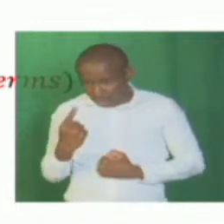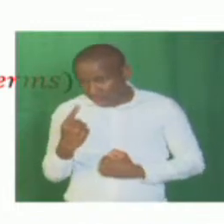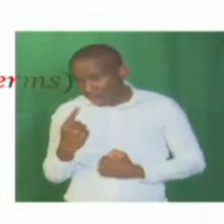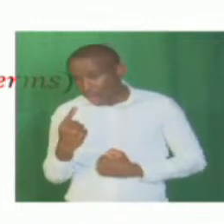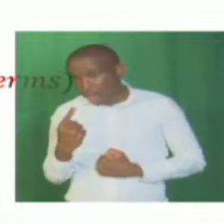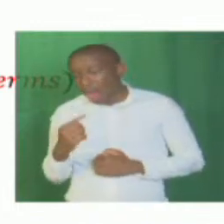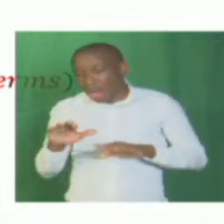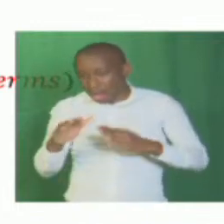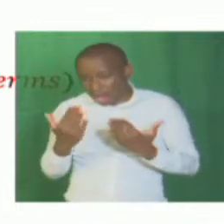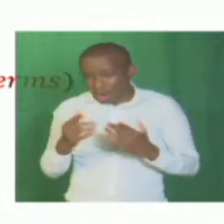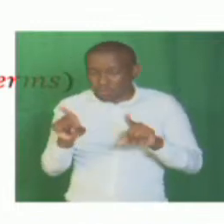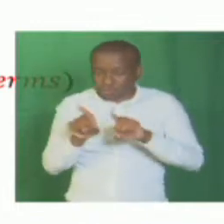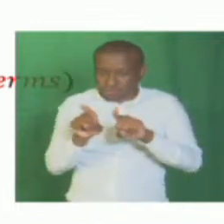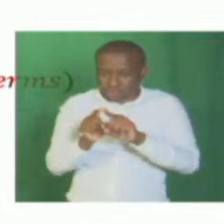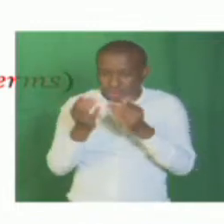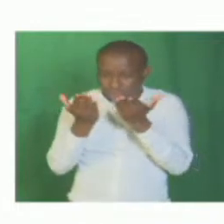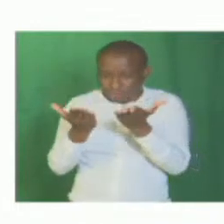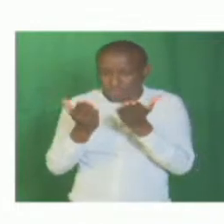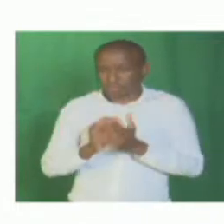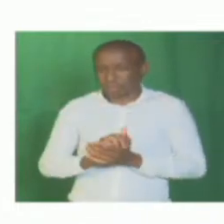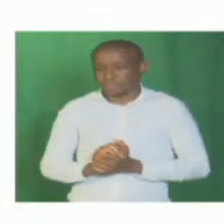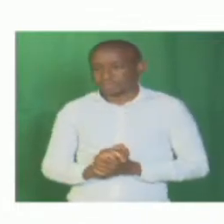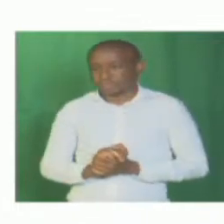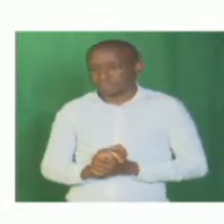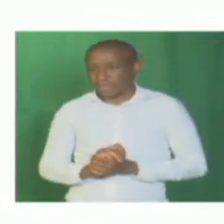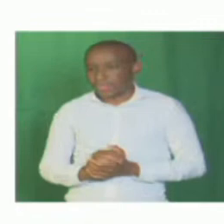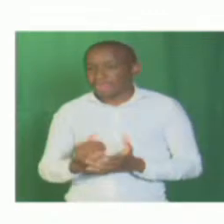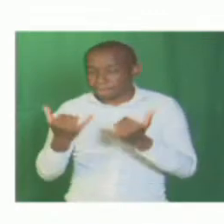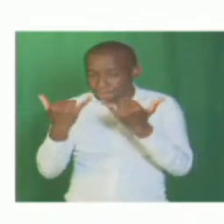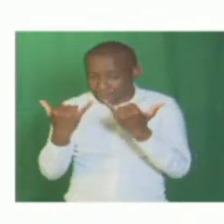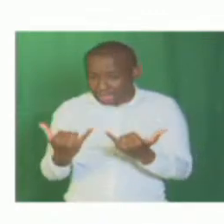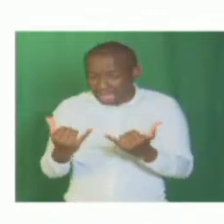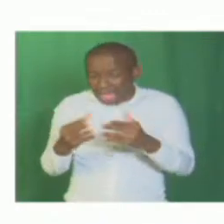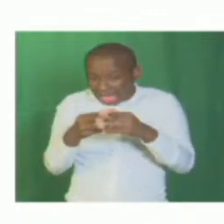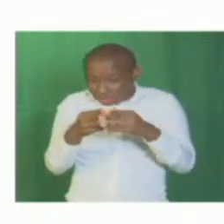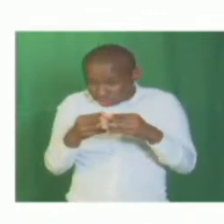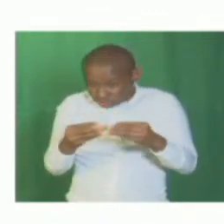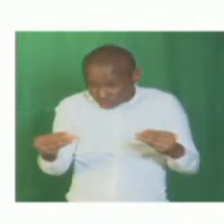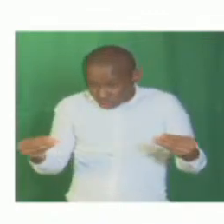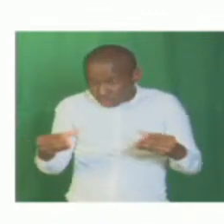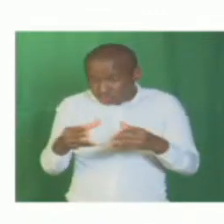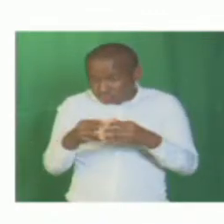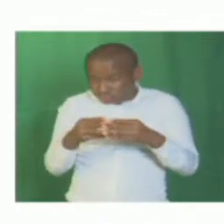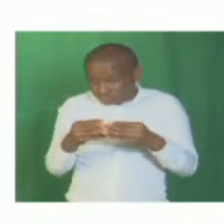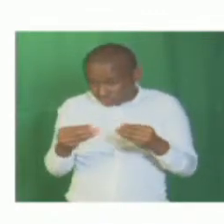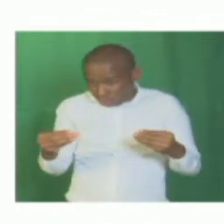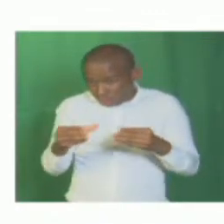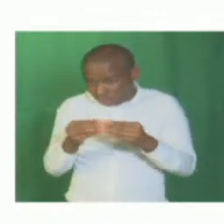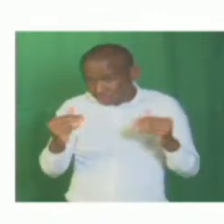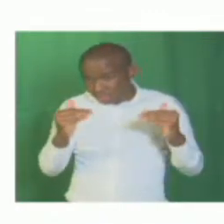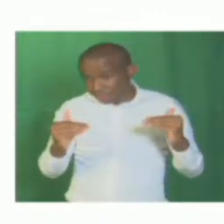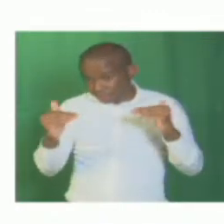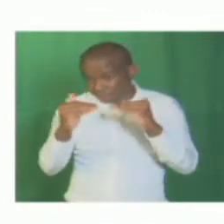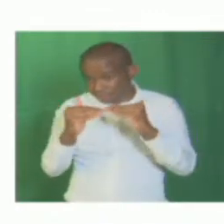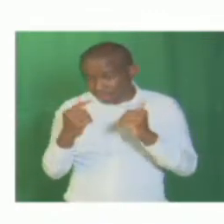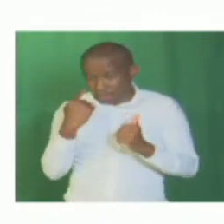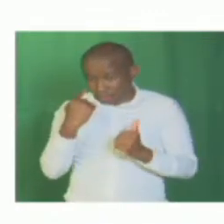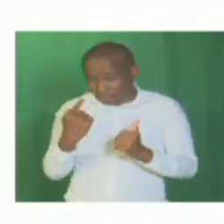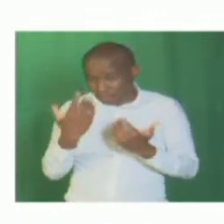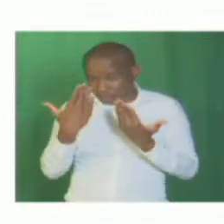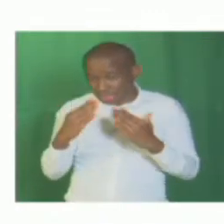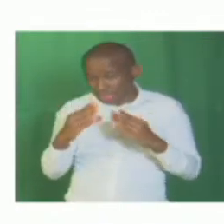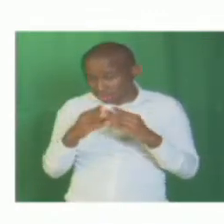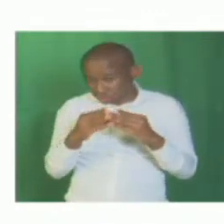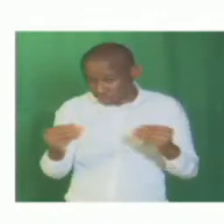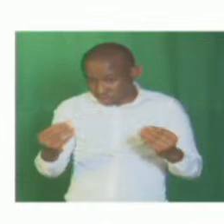it in this format. And next, solve the equation that we formulated